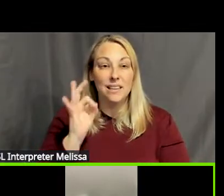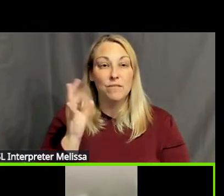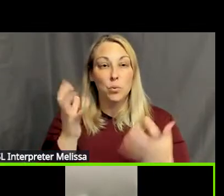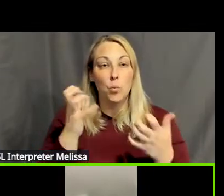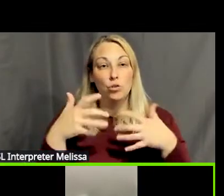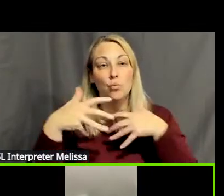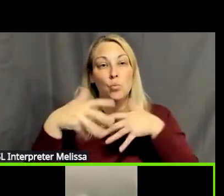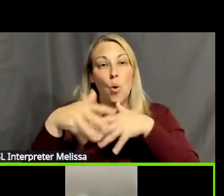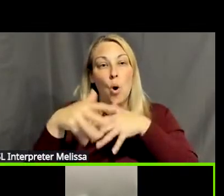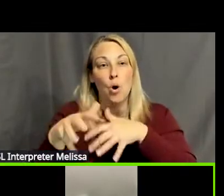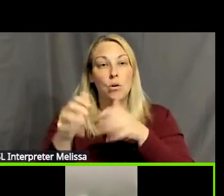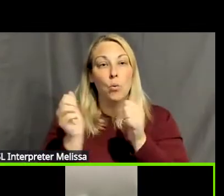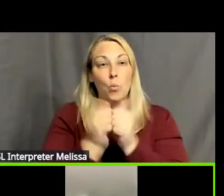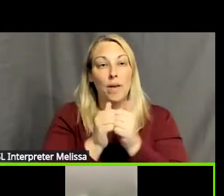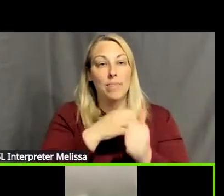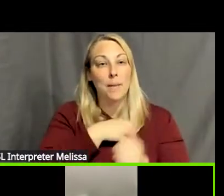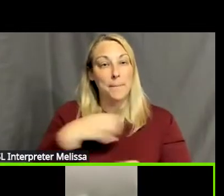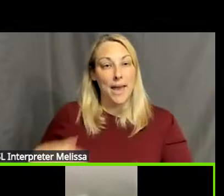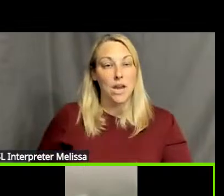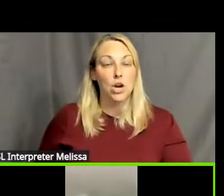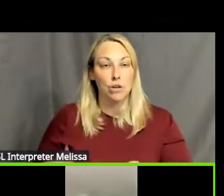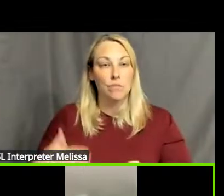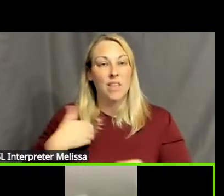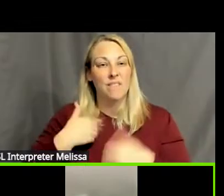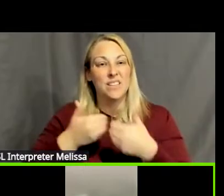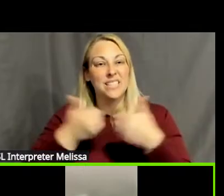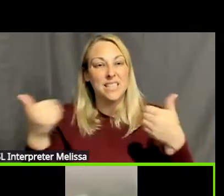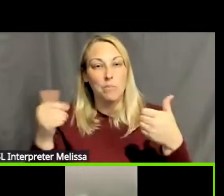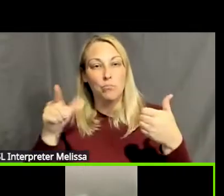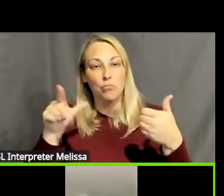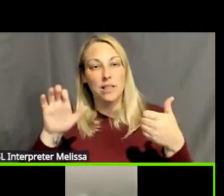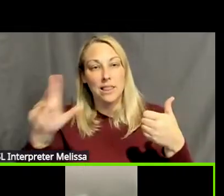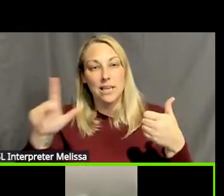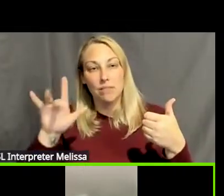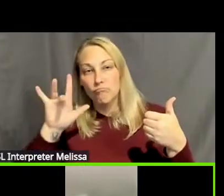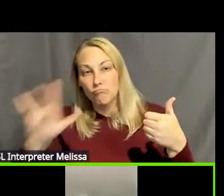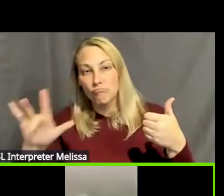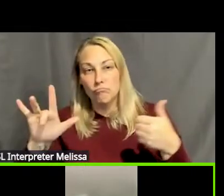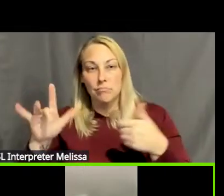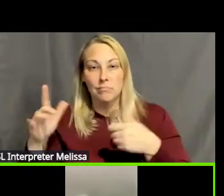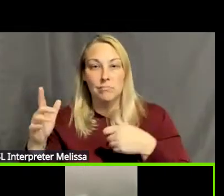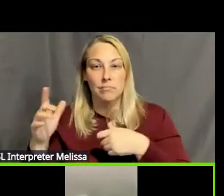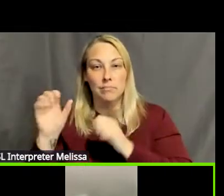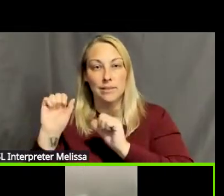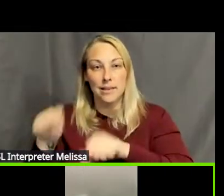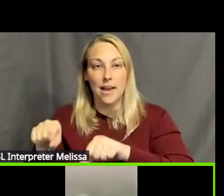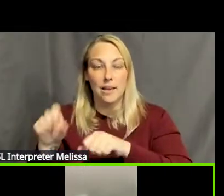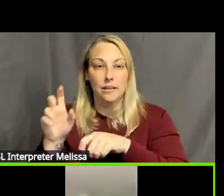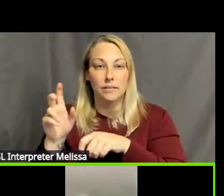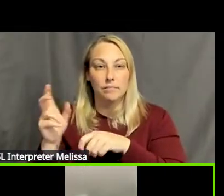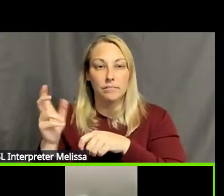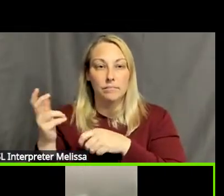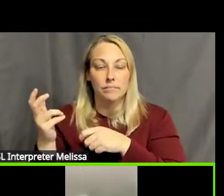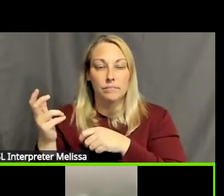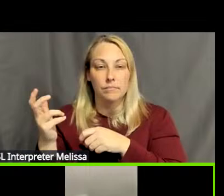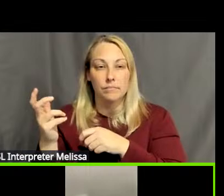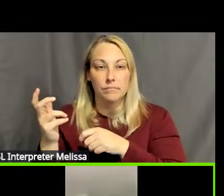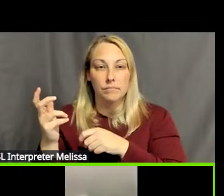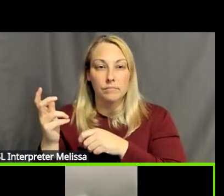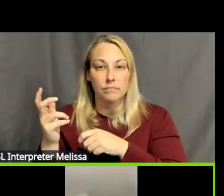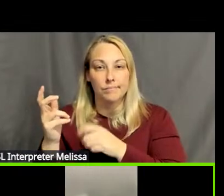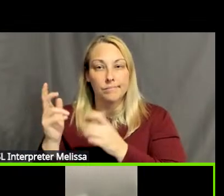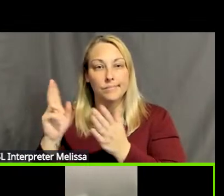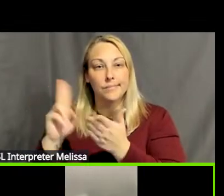separate link for that as well. All of the commissioners should have received an invite from WMATA for a